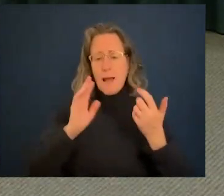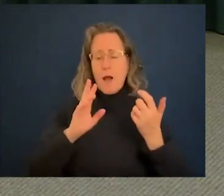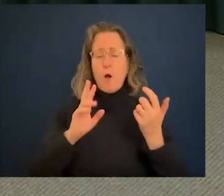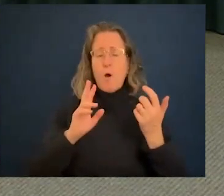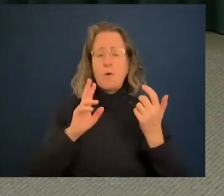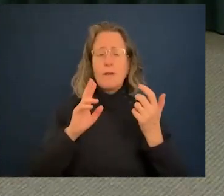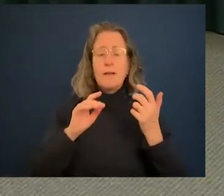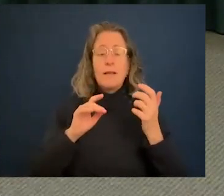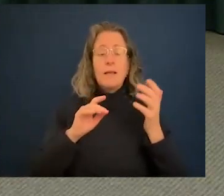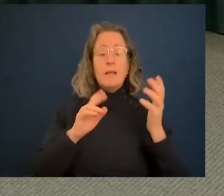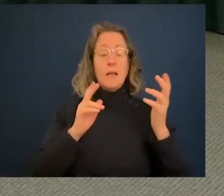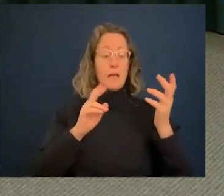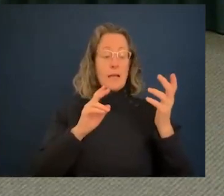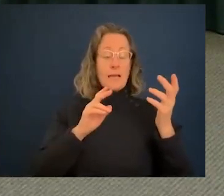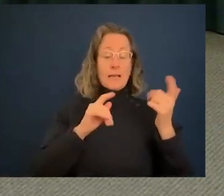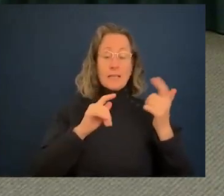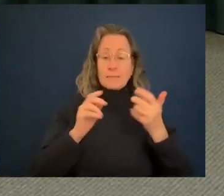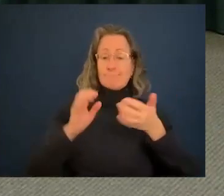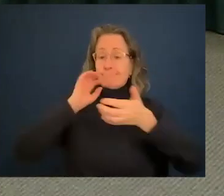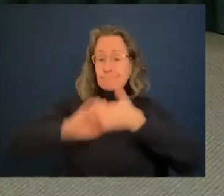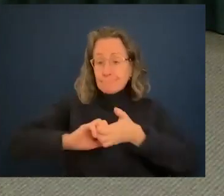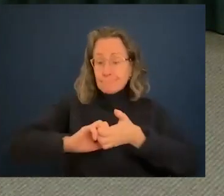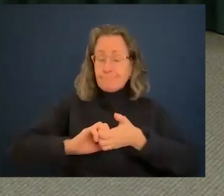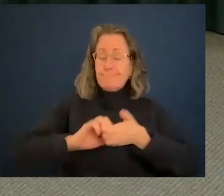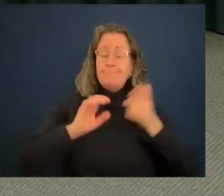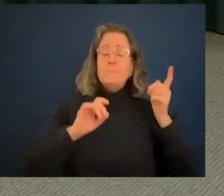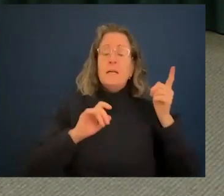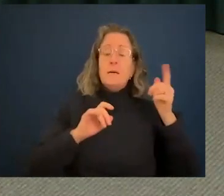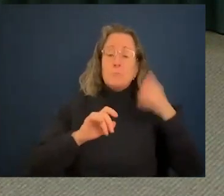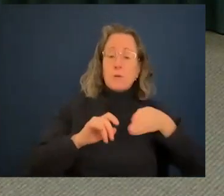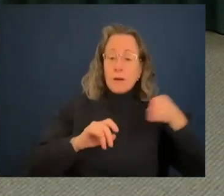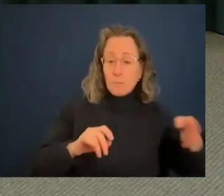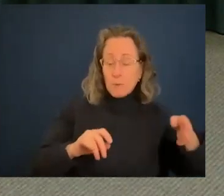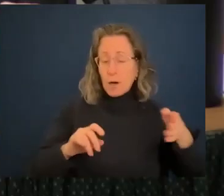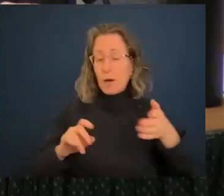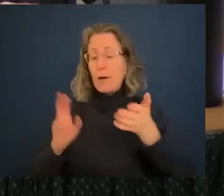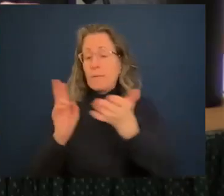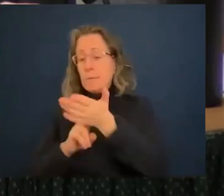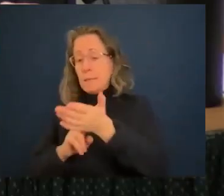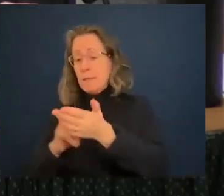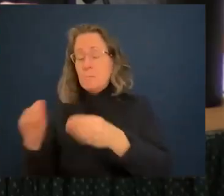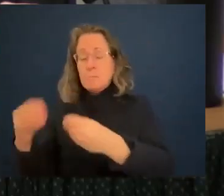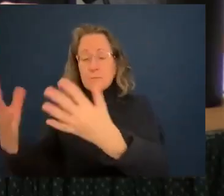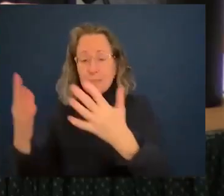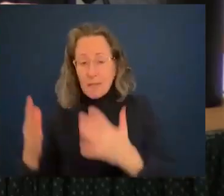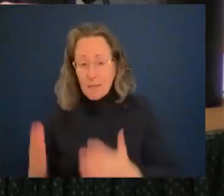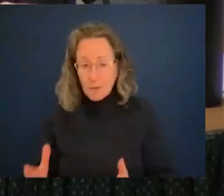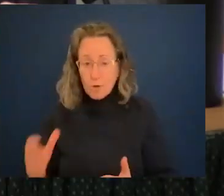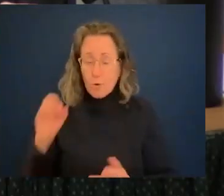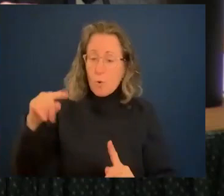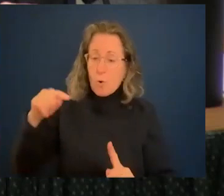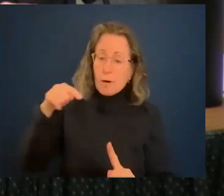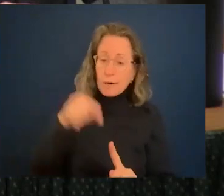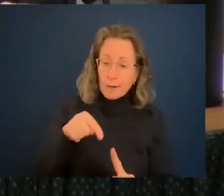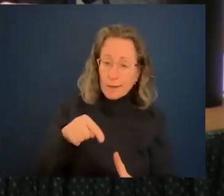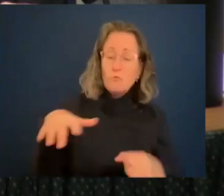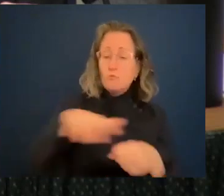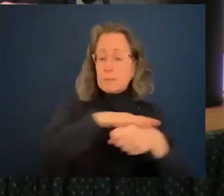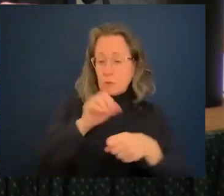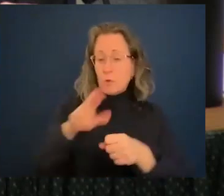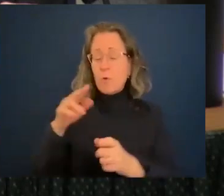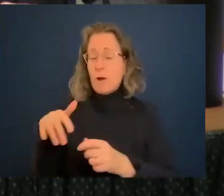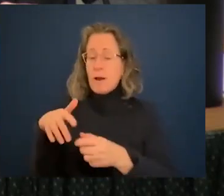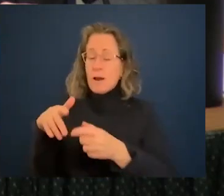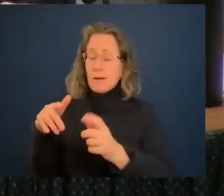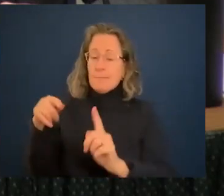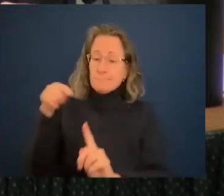model um for sort of what steps would need to uh be put in place to put out those uh requests for qualifications or